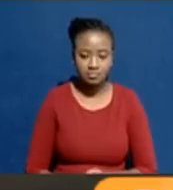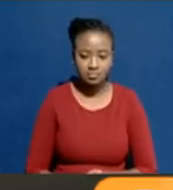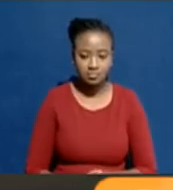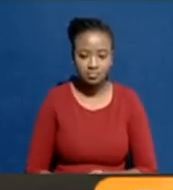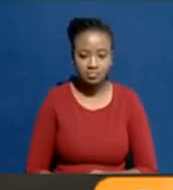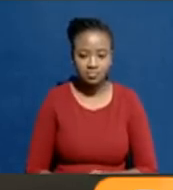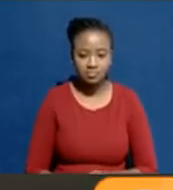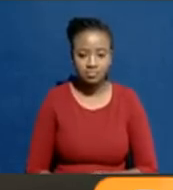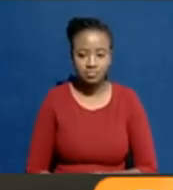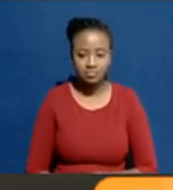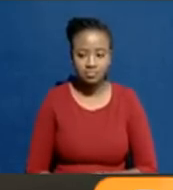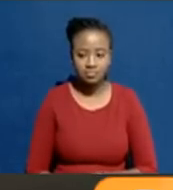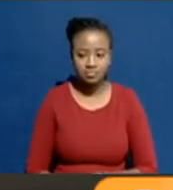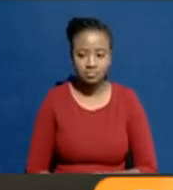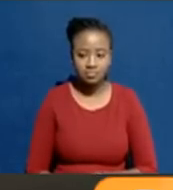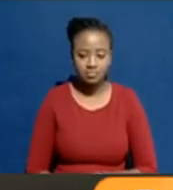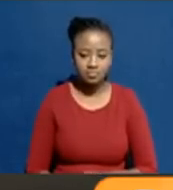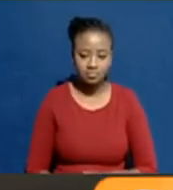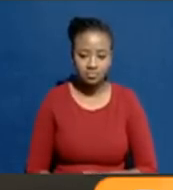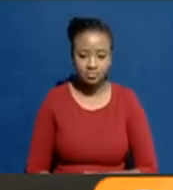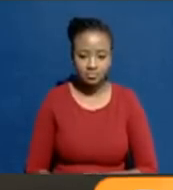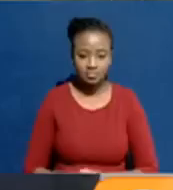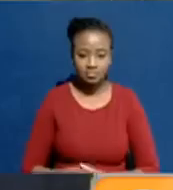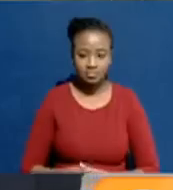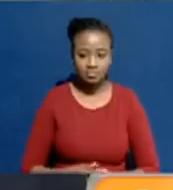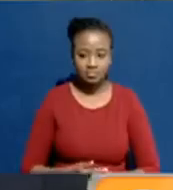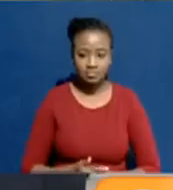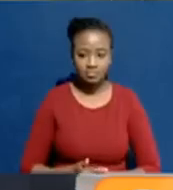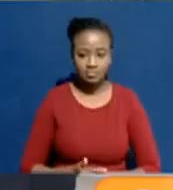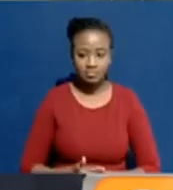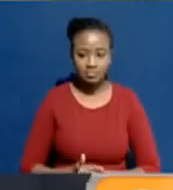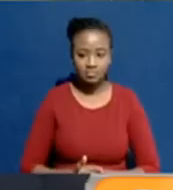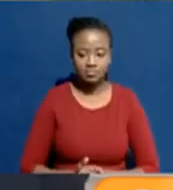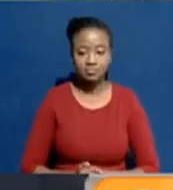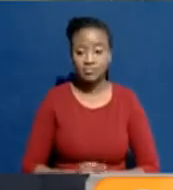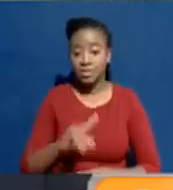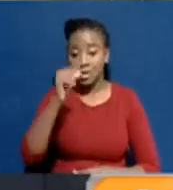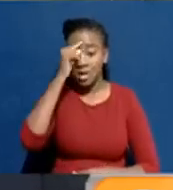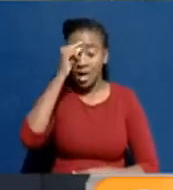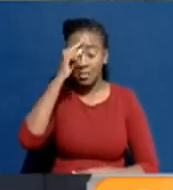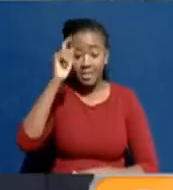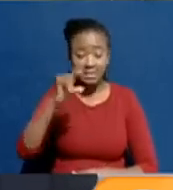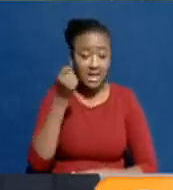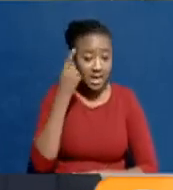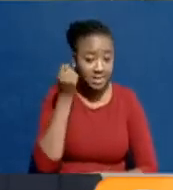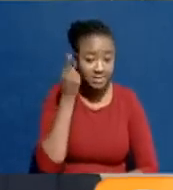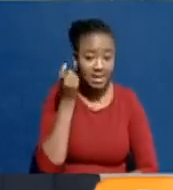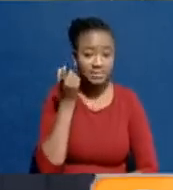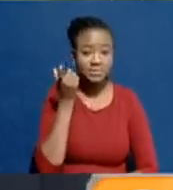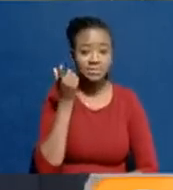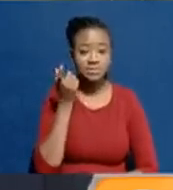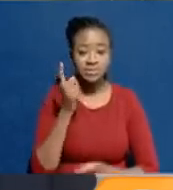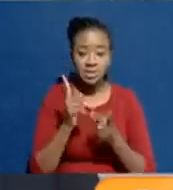of Jesus. Oh my God. Boyfriend, the guy in Kenan and he didn't make him be kindi one. So, what the government needs to do is, first of all, understand,